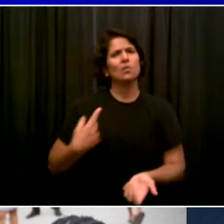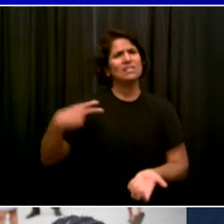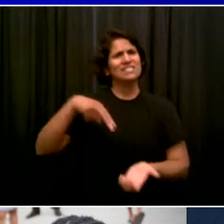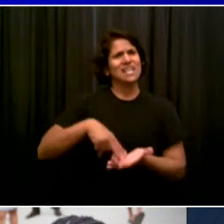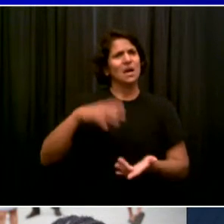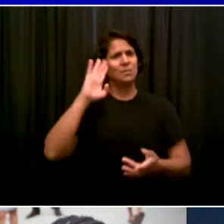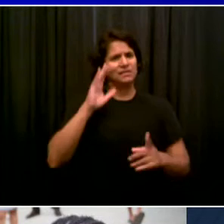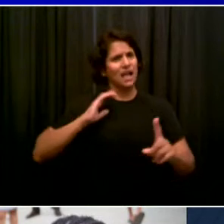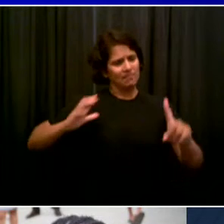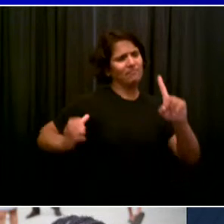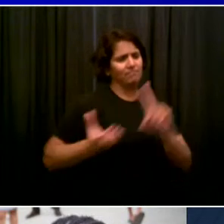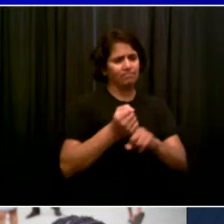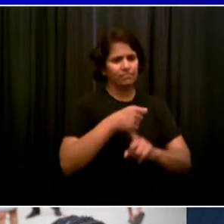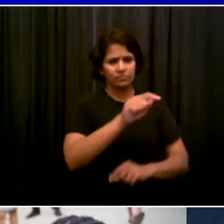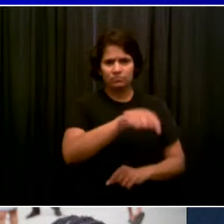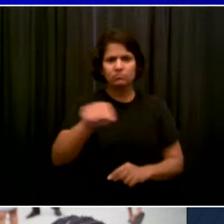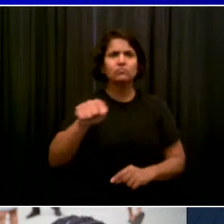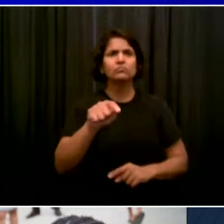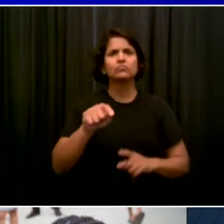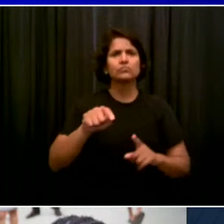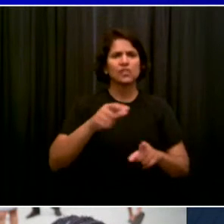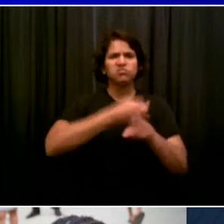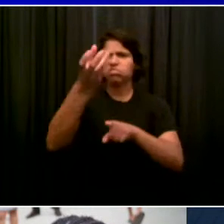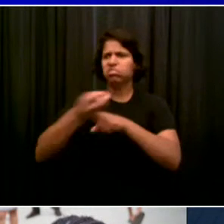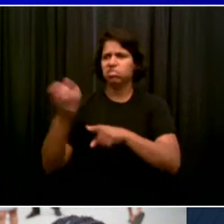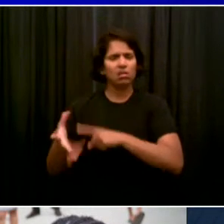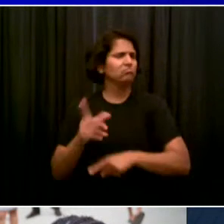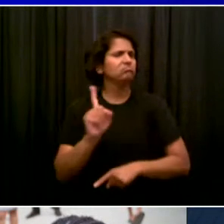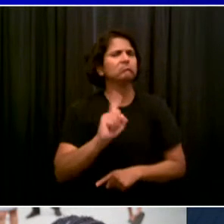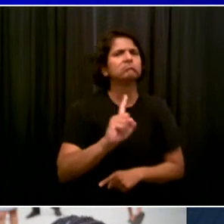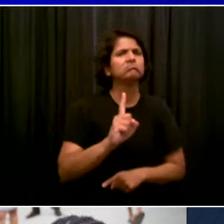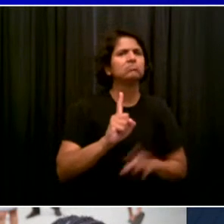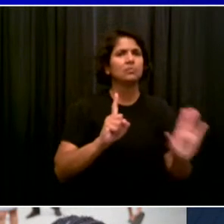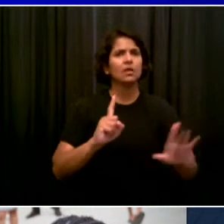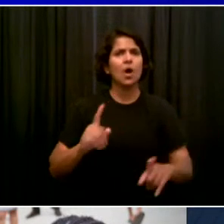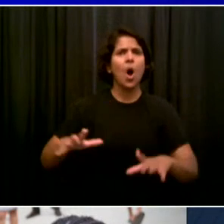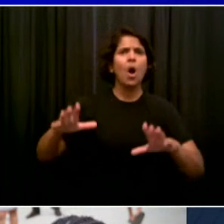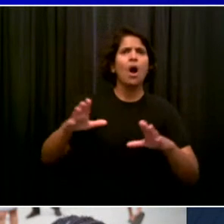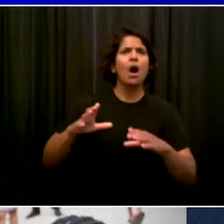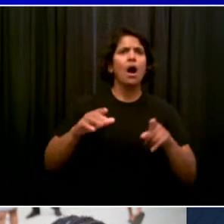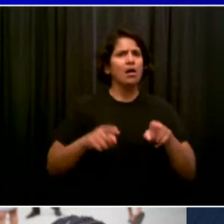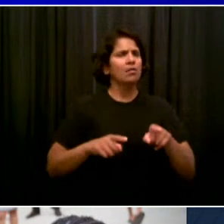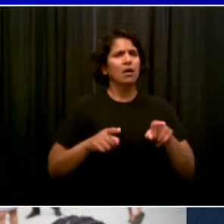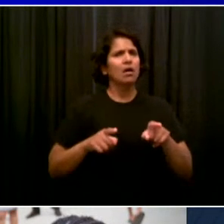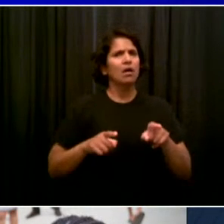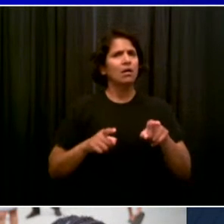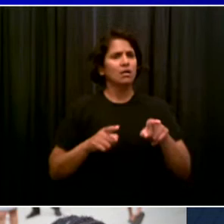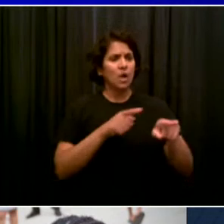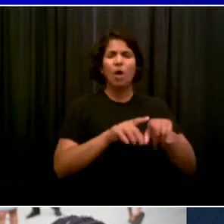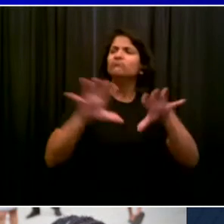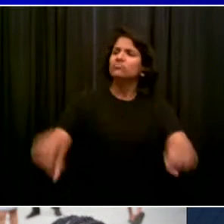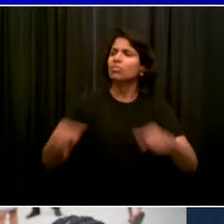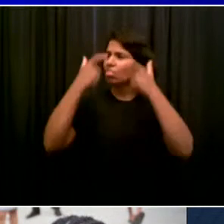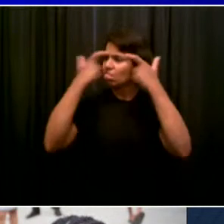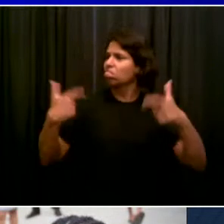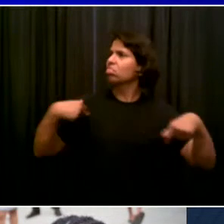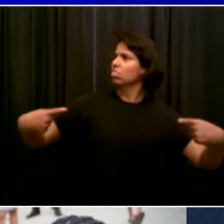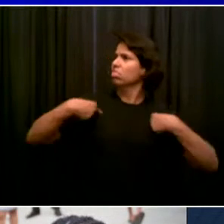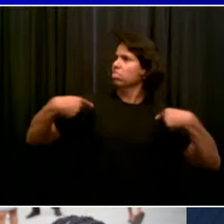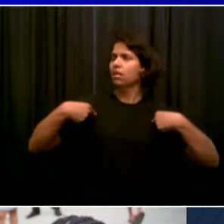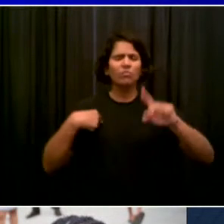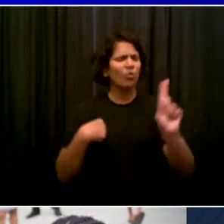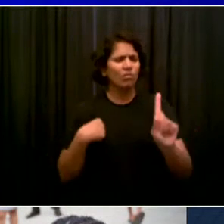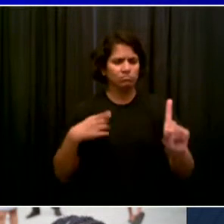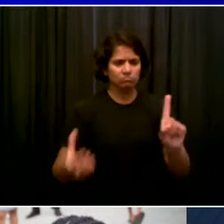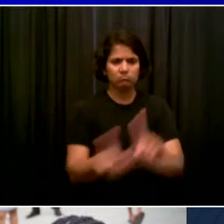prosecuted, period. And for so many years, New York City has held the mantle of the safest big city in America. We